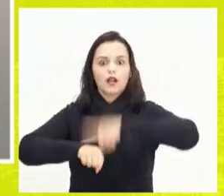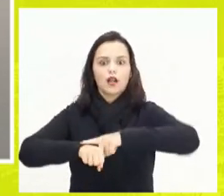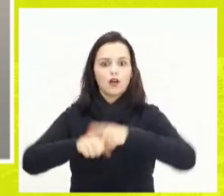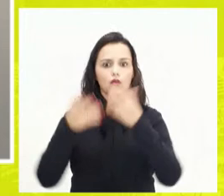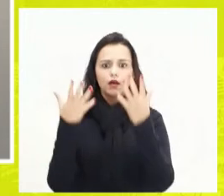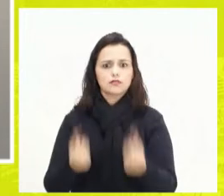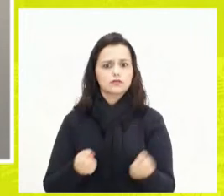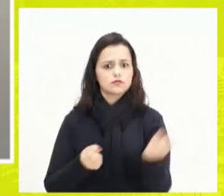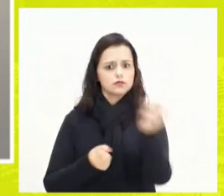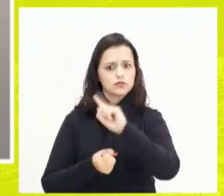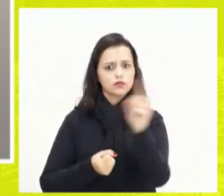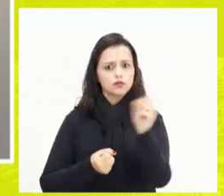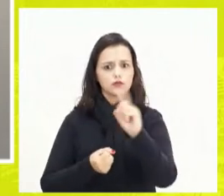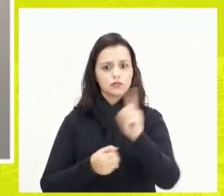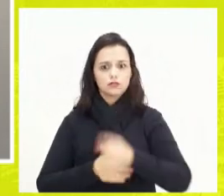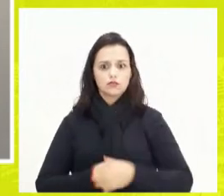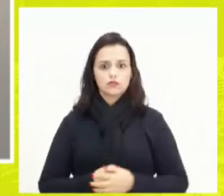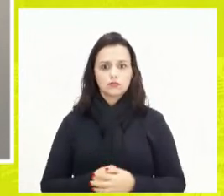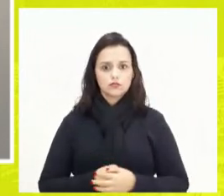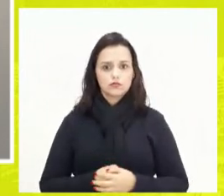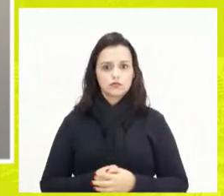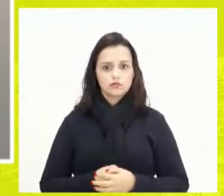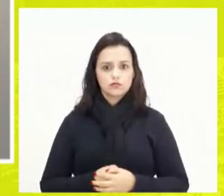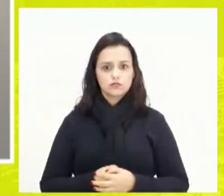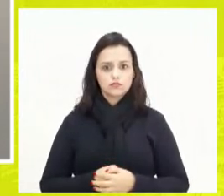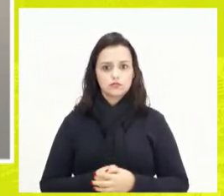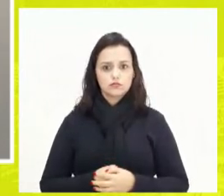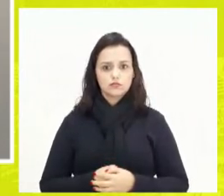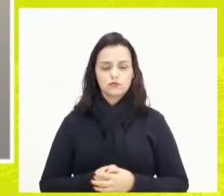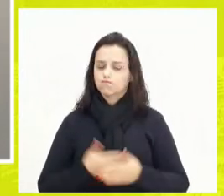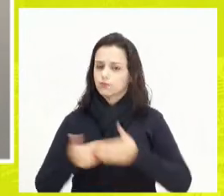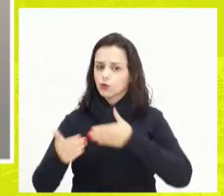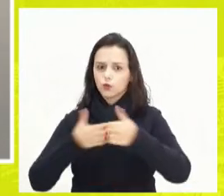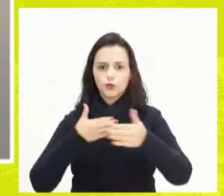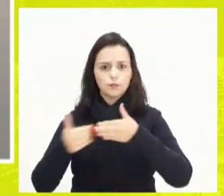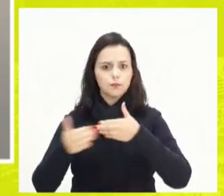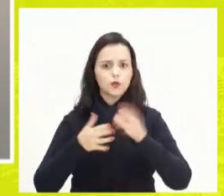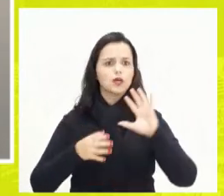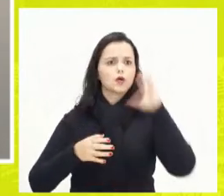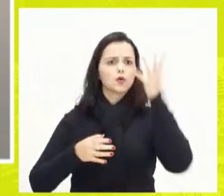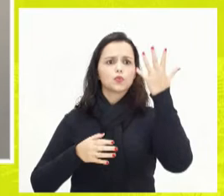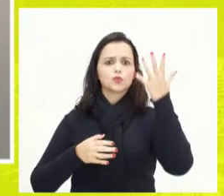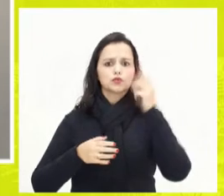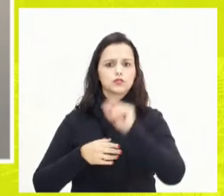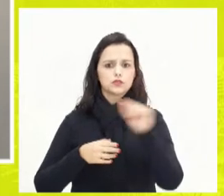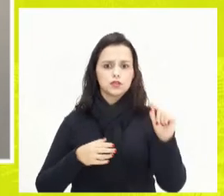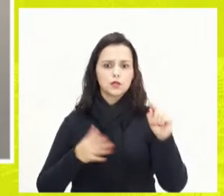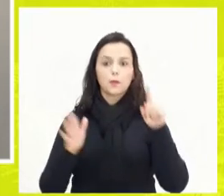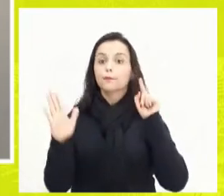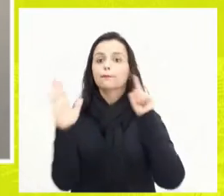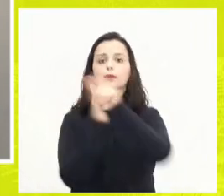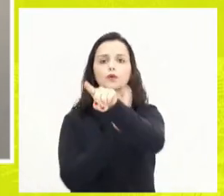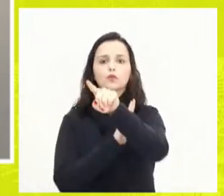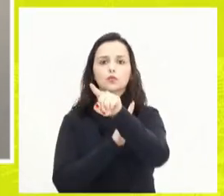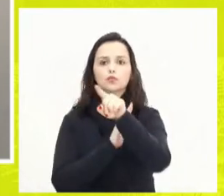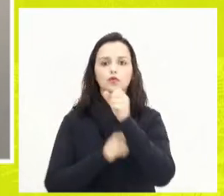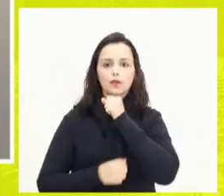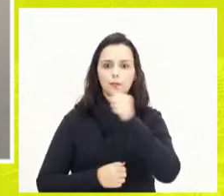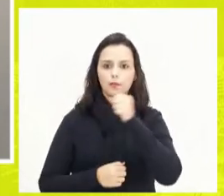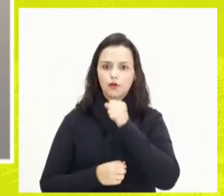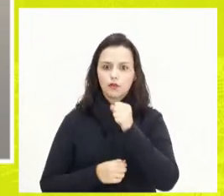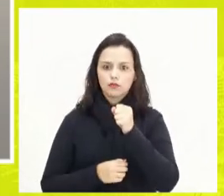must talk later an attack can never be accepted no matter what happened no matter what kind of question was